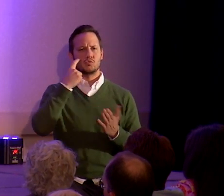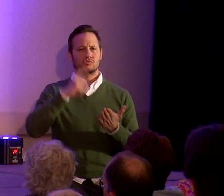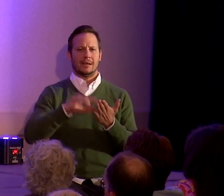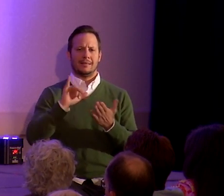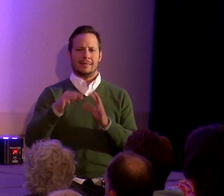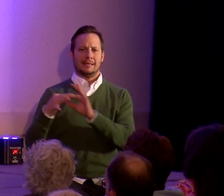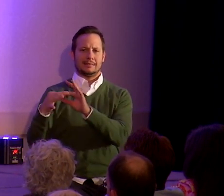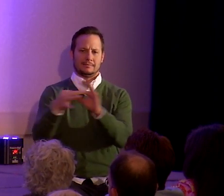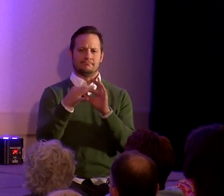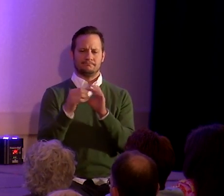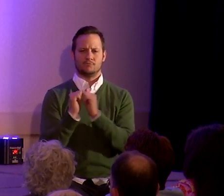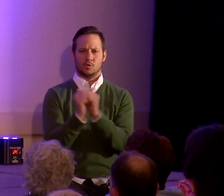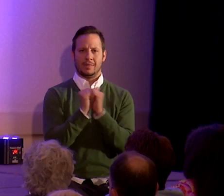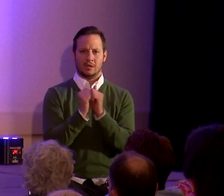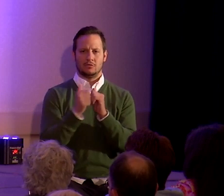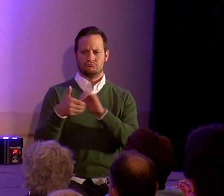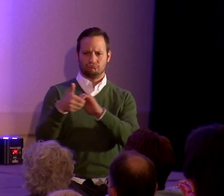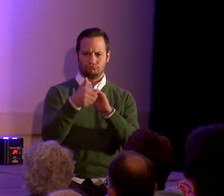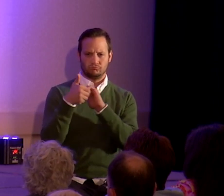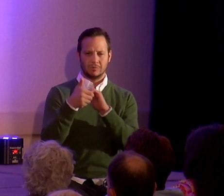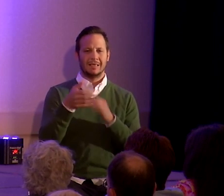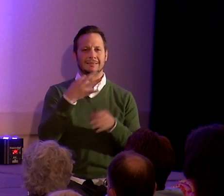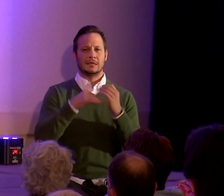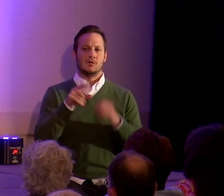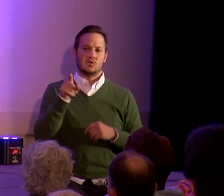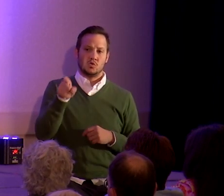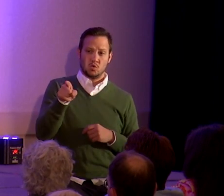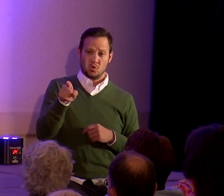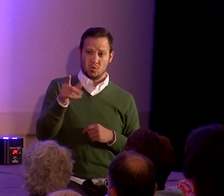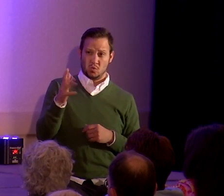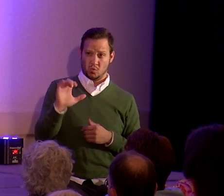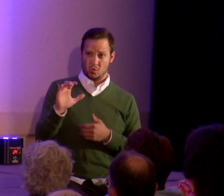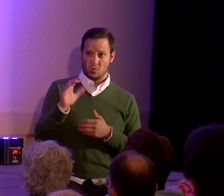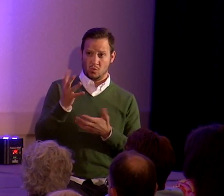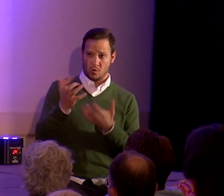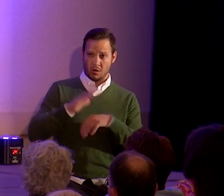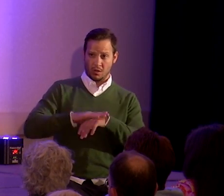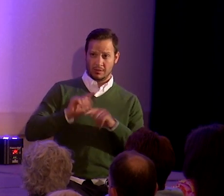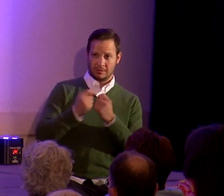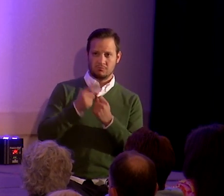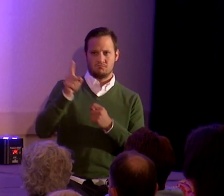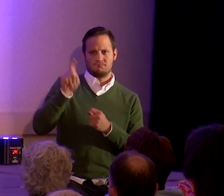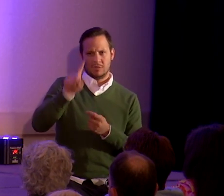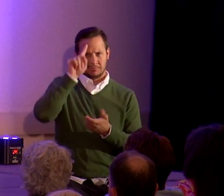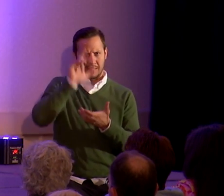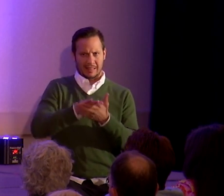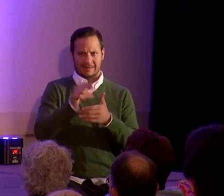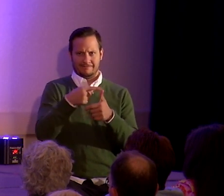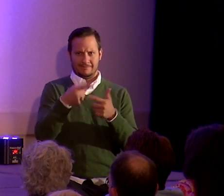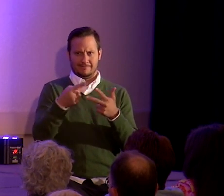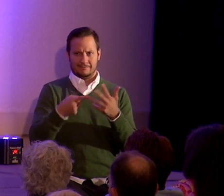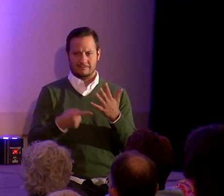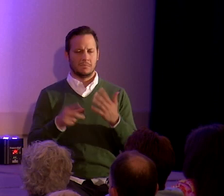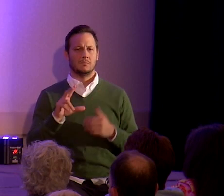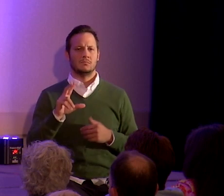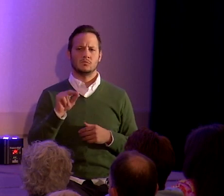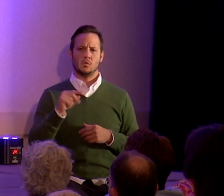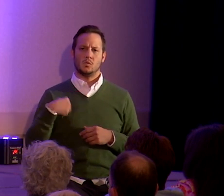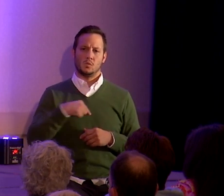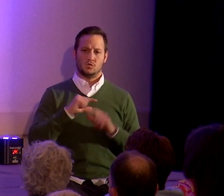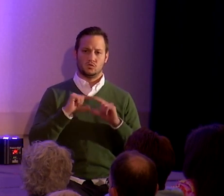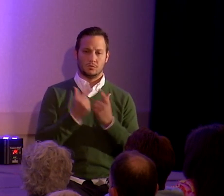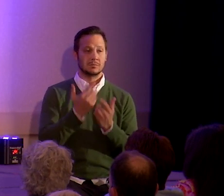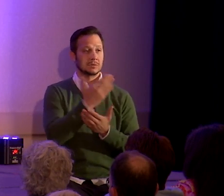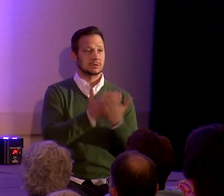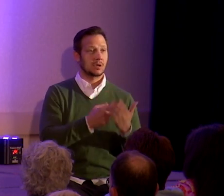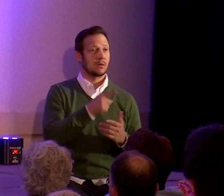as opposed to saying this is something you have to do to be part of the group because you have to believe these certain things. It's no, we're a group. Some of the group